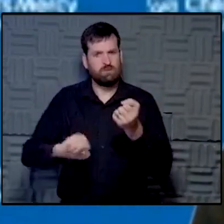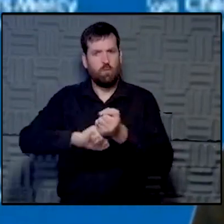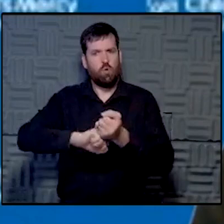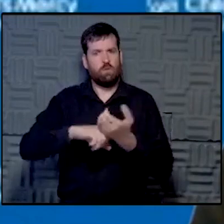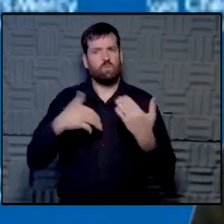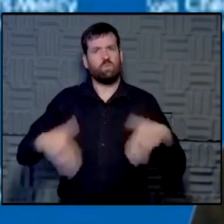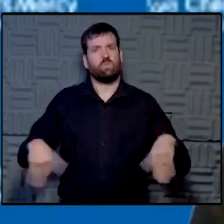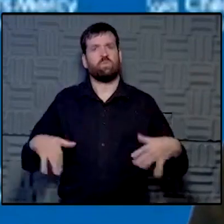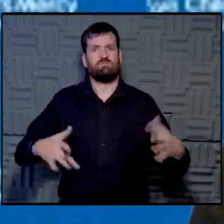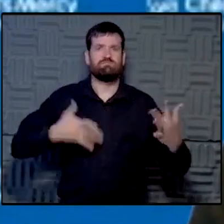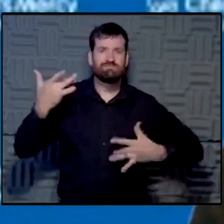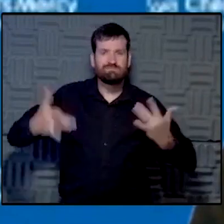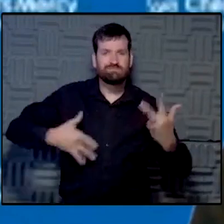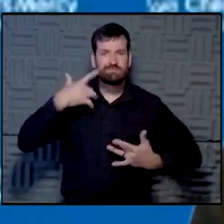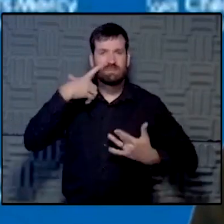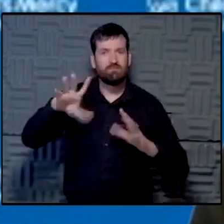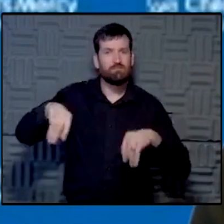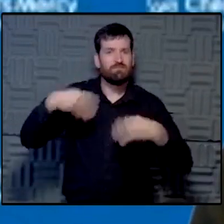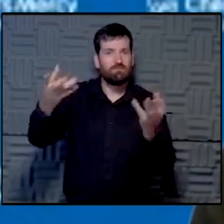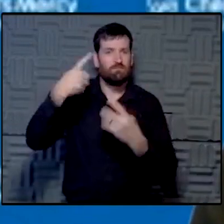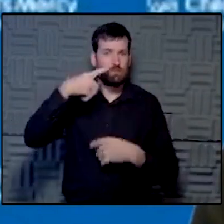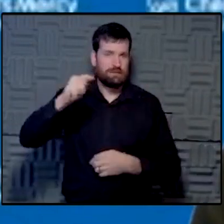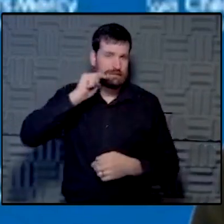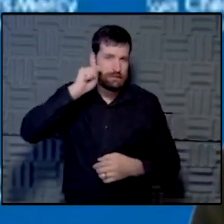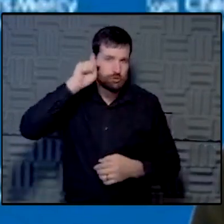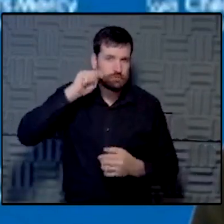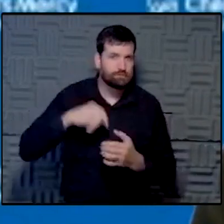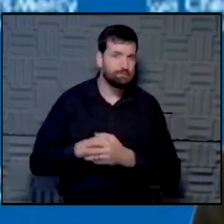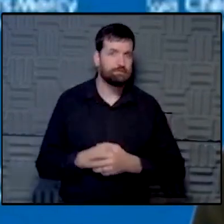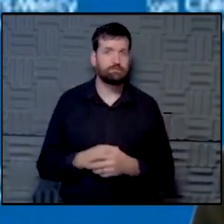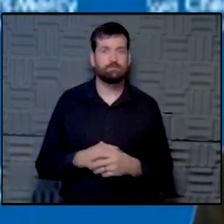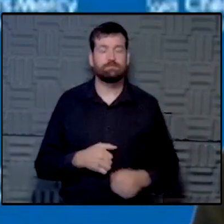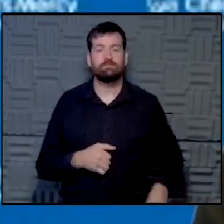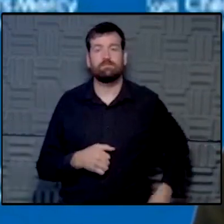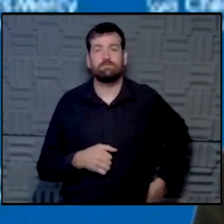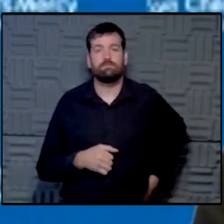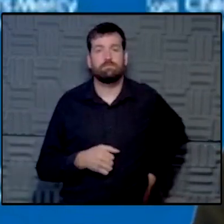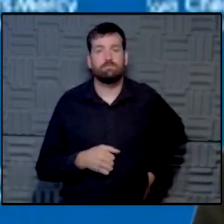are to bring this vaccine for teenagers. And when